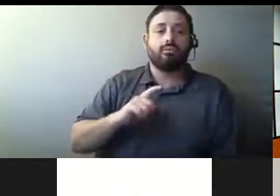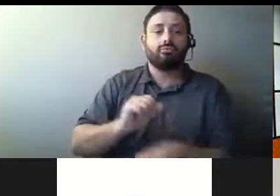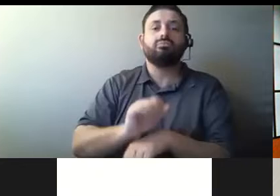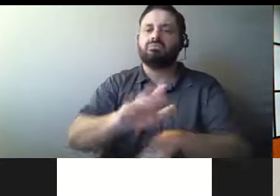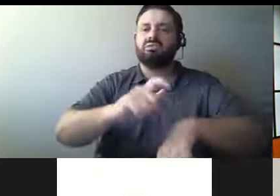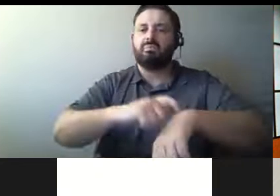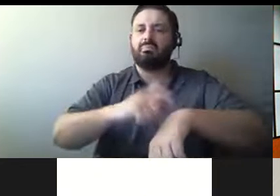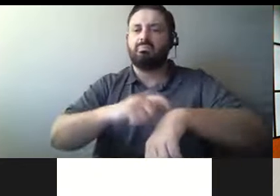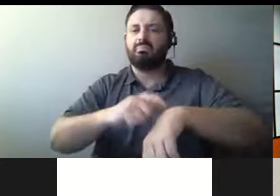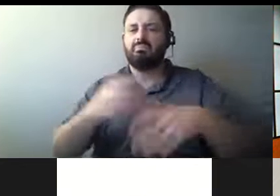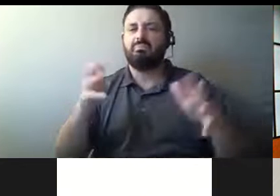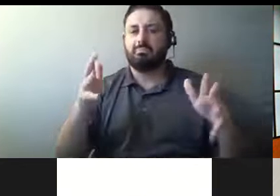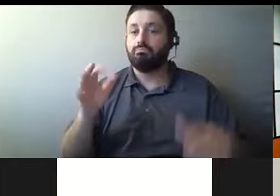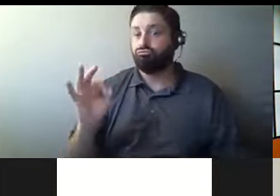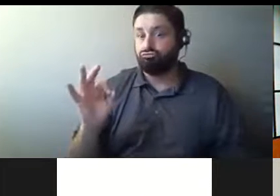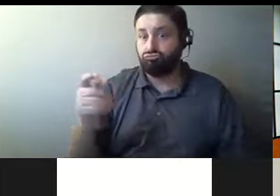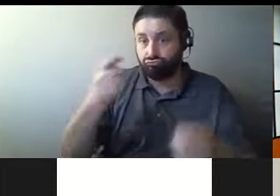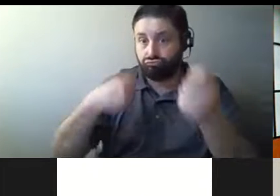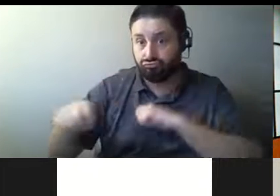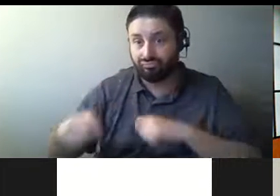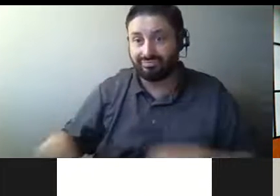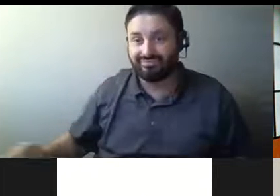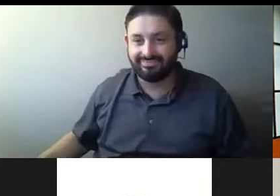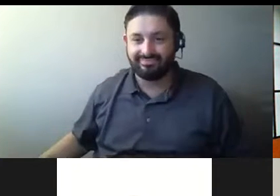Time. Thank you.